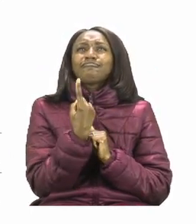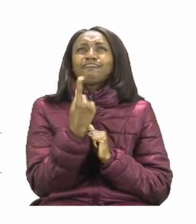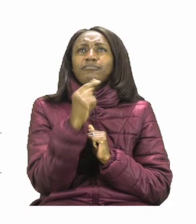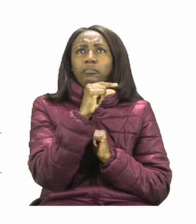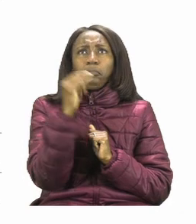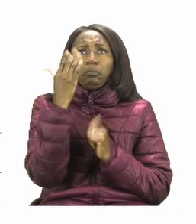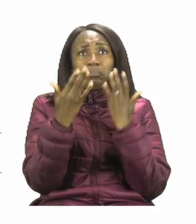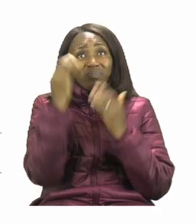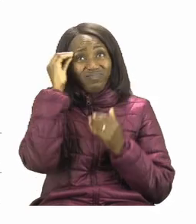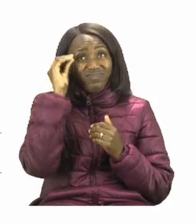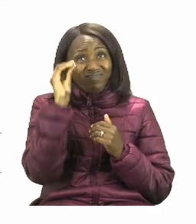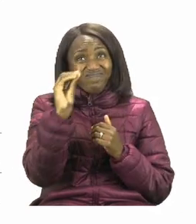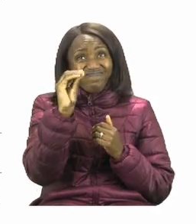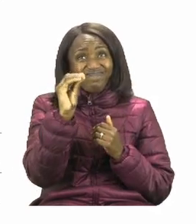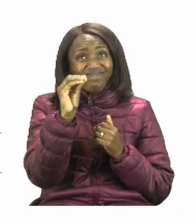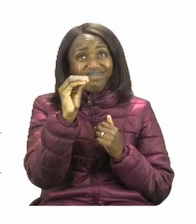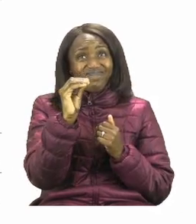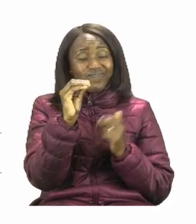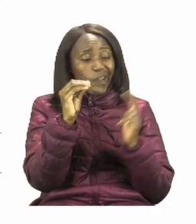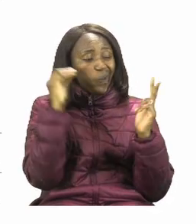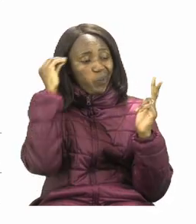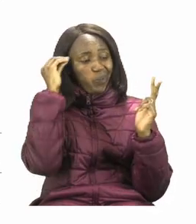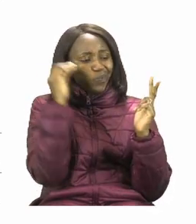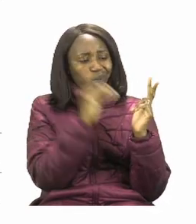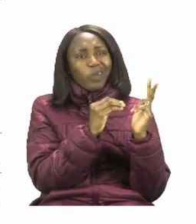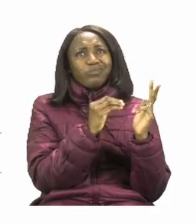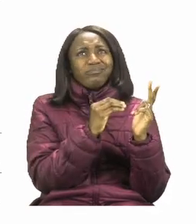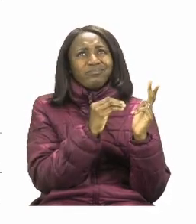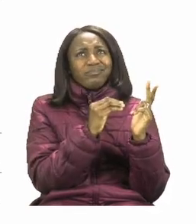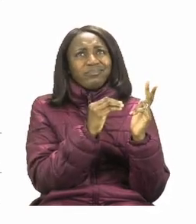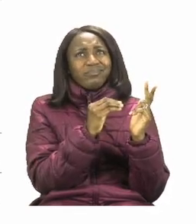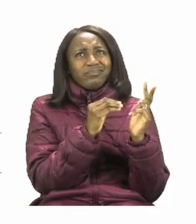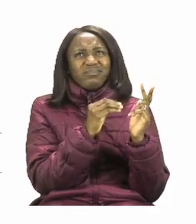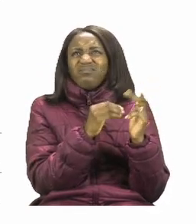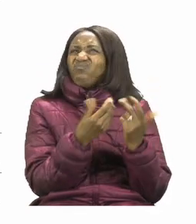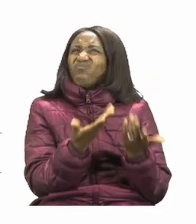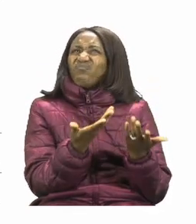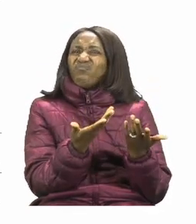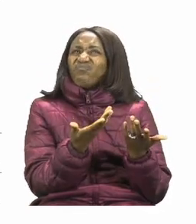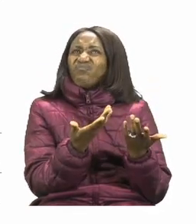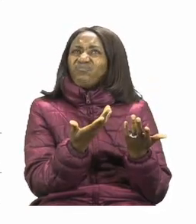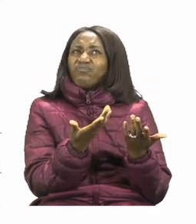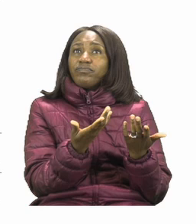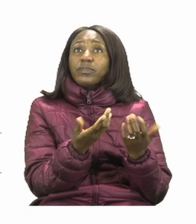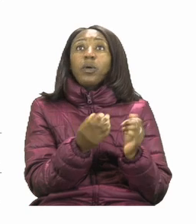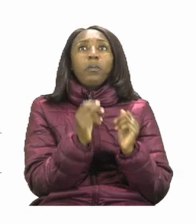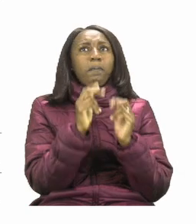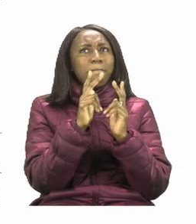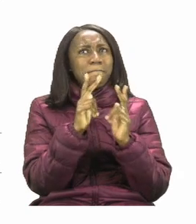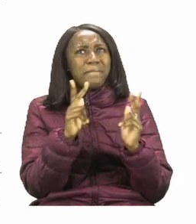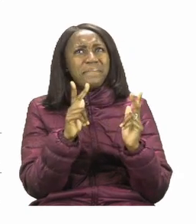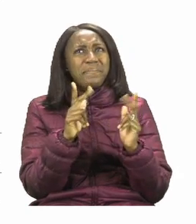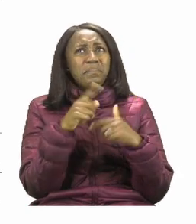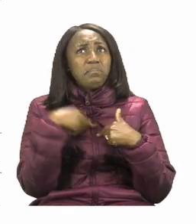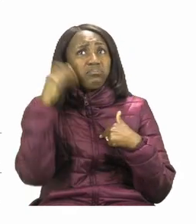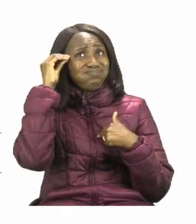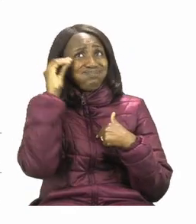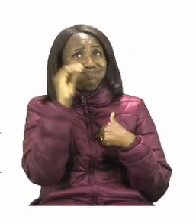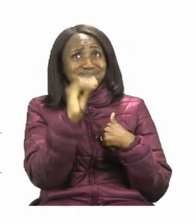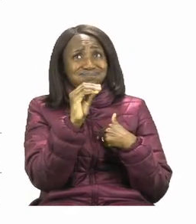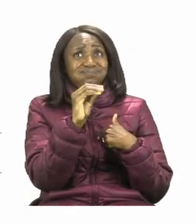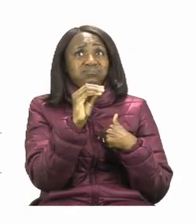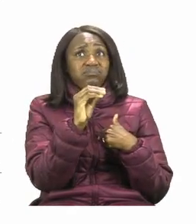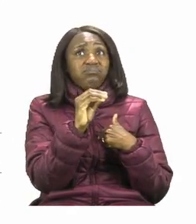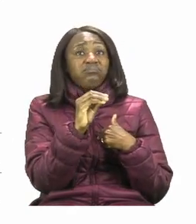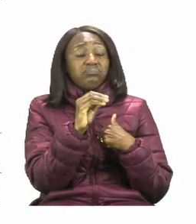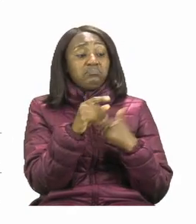know is the word strangers. Now, strangers are people that we do not